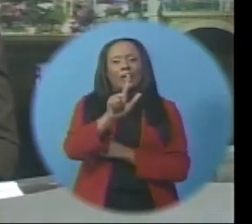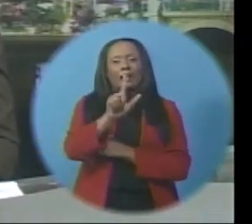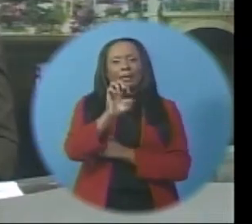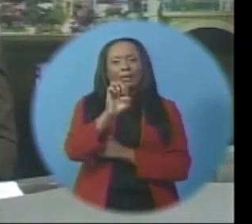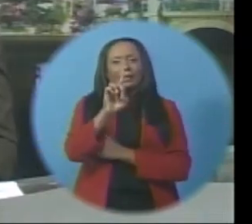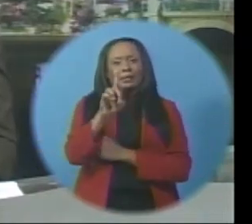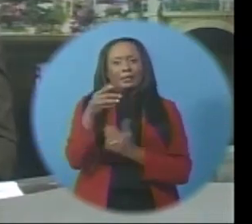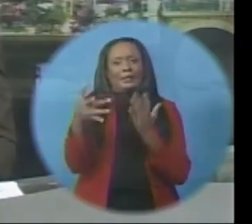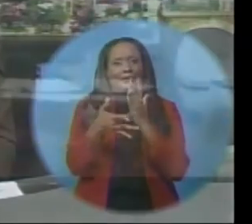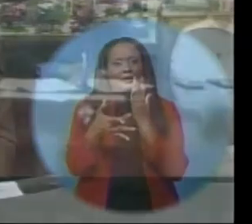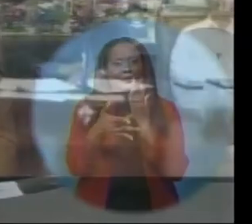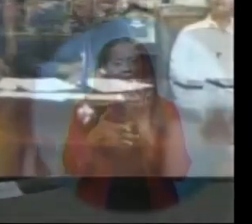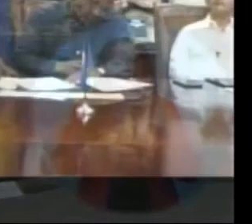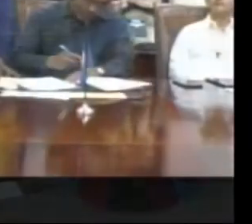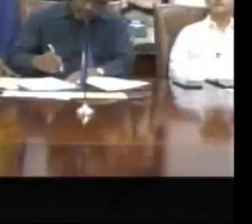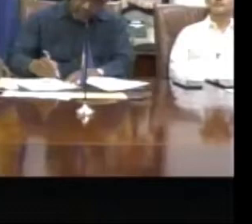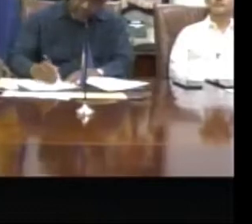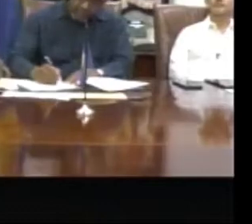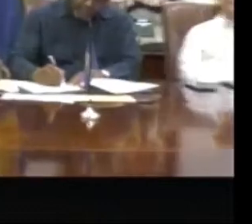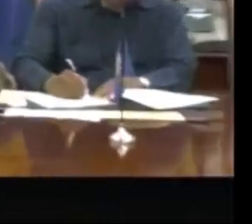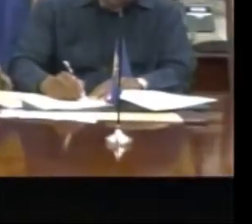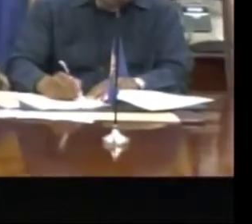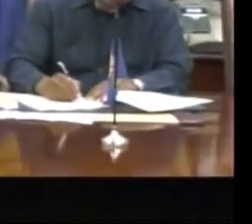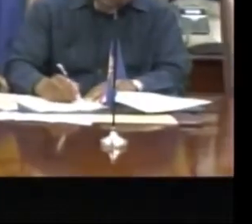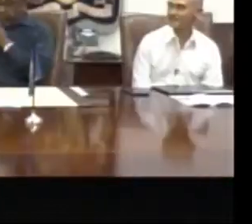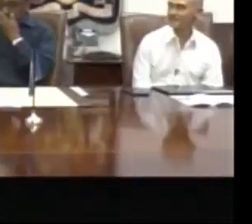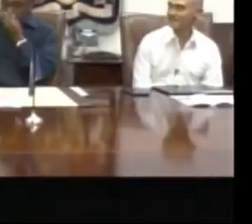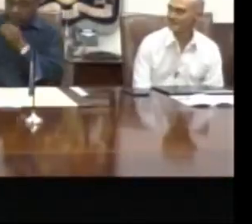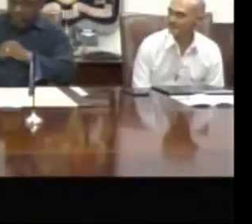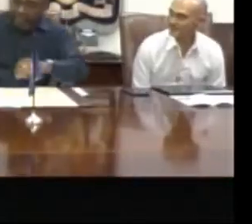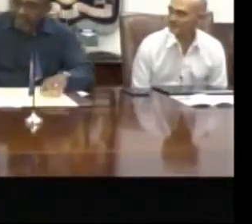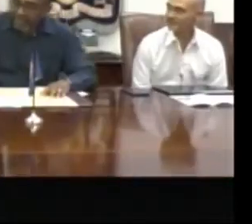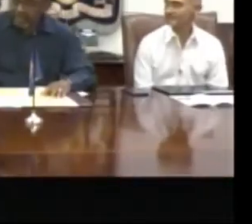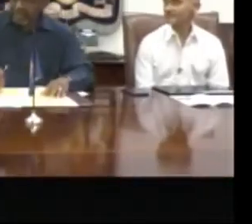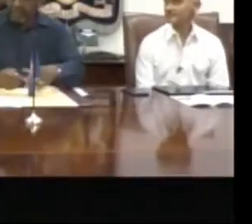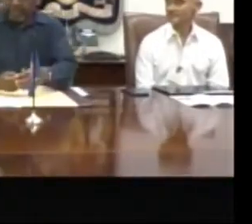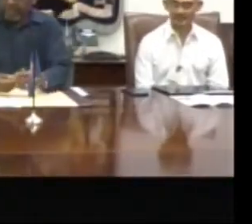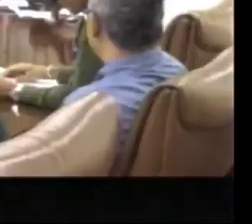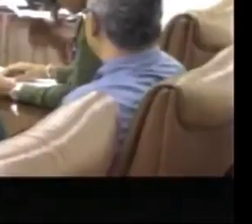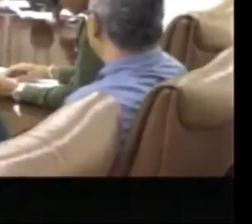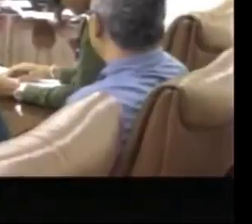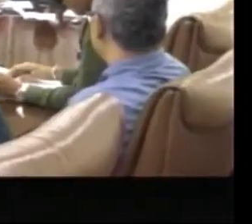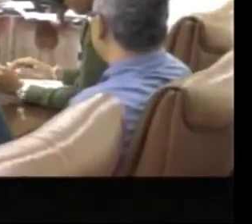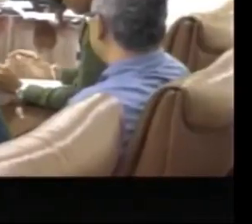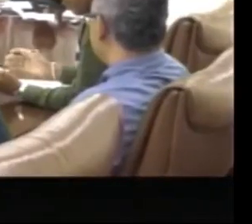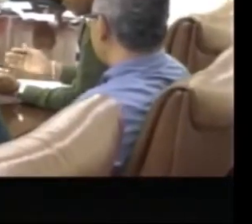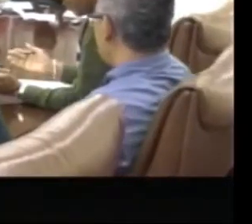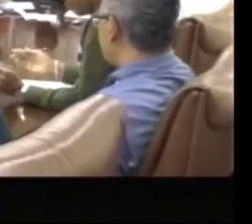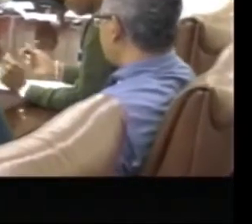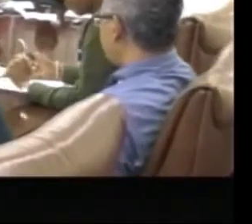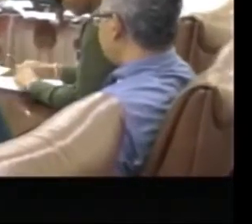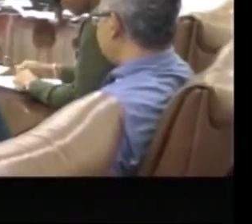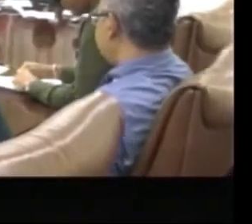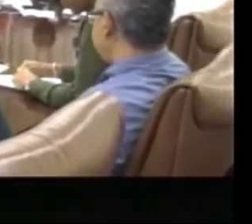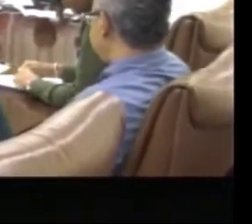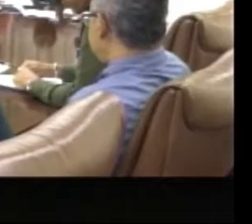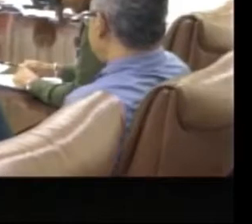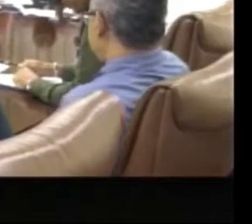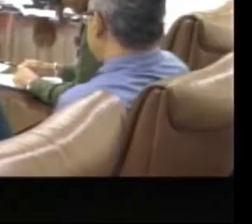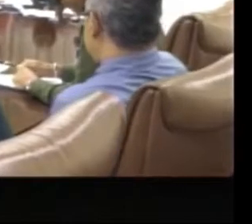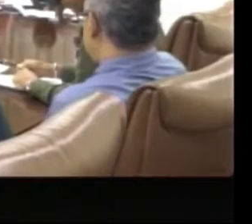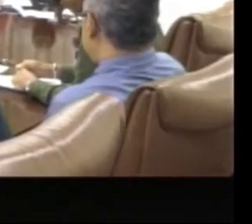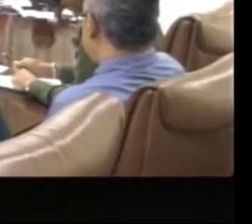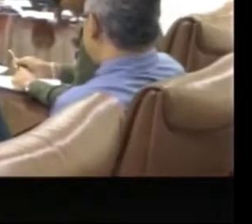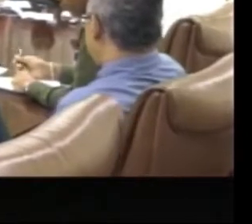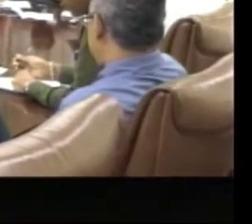technology. The Barbados Light and Power has partnered with government along with the European Commission and the Inter-American Development Bank to get this